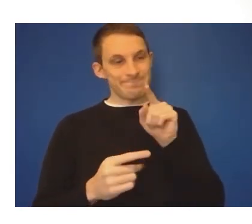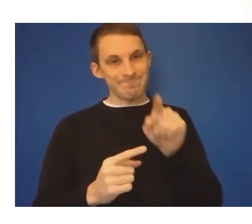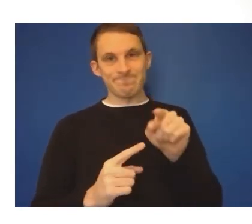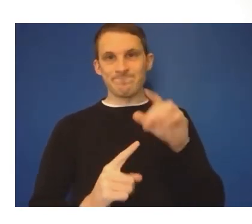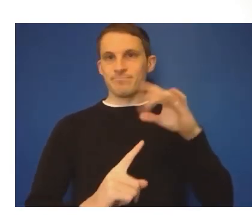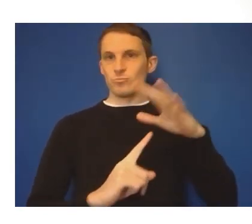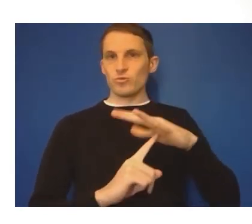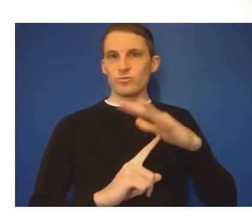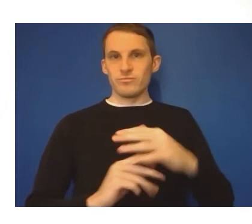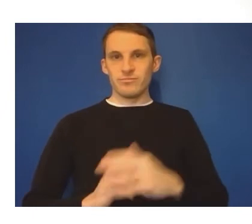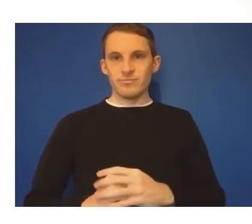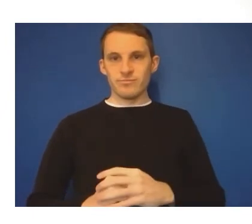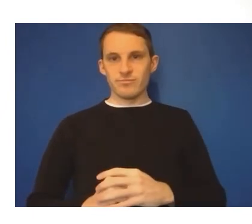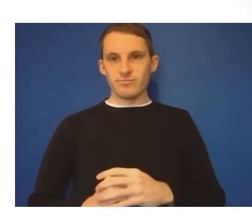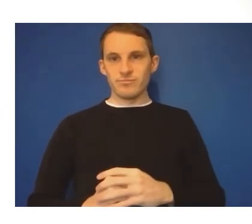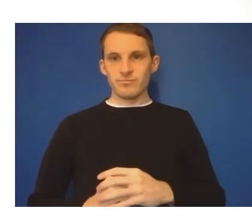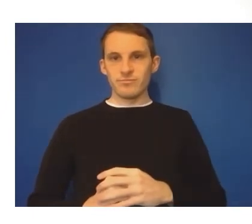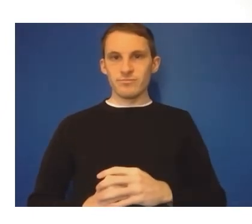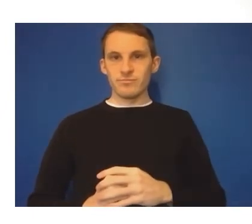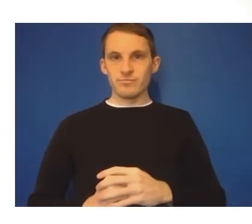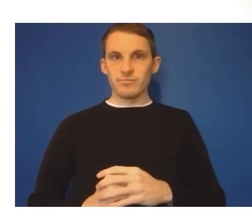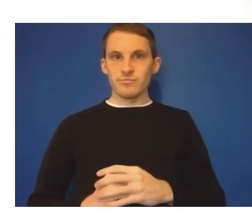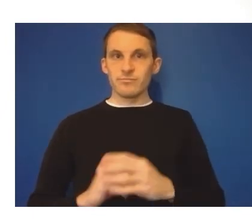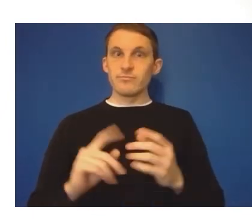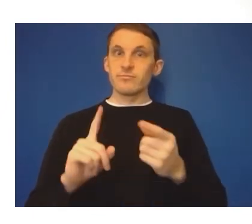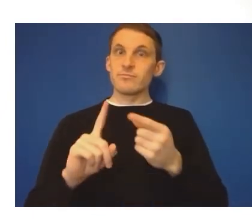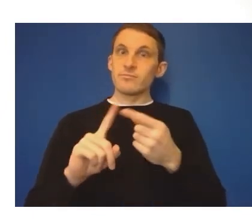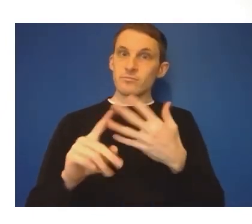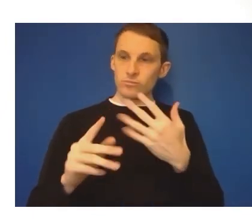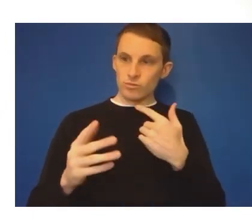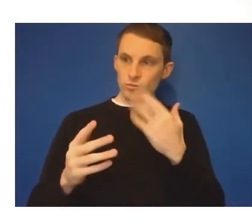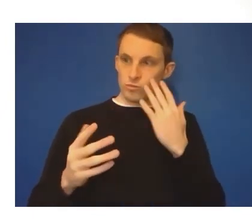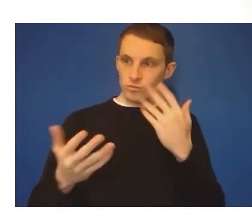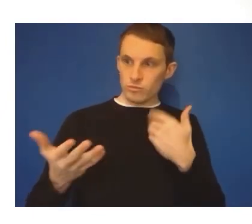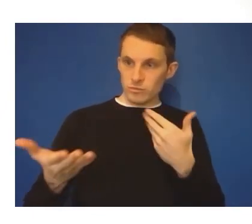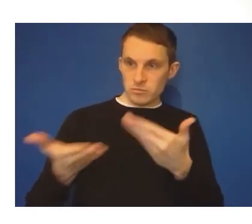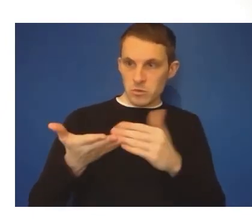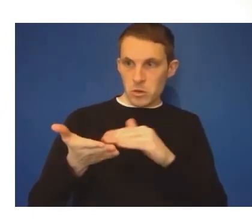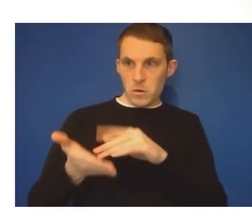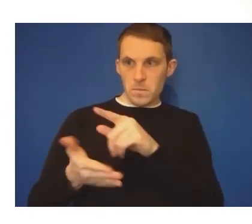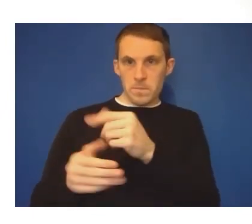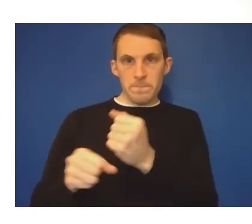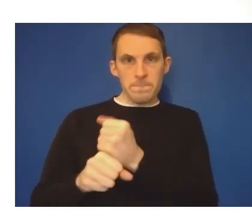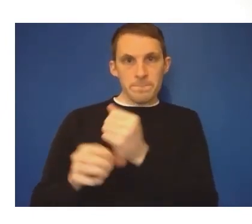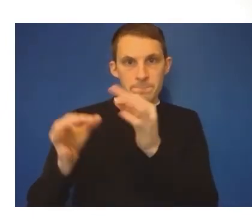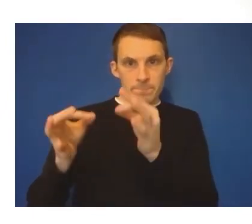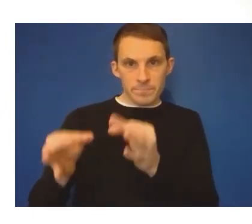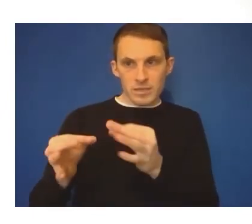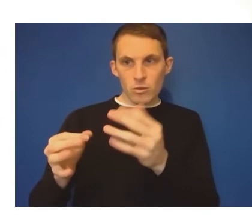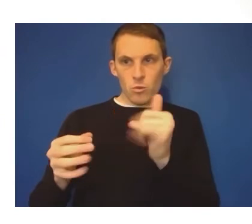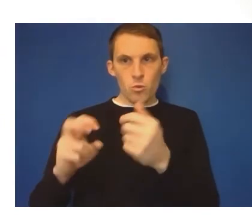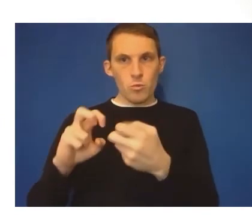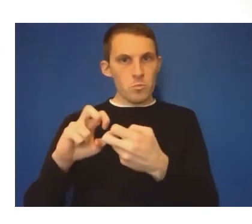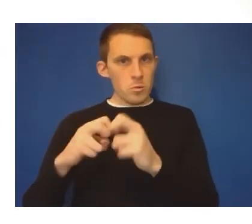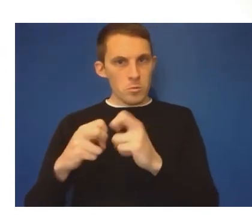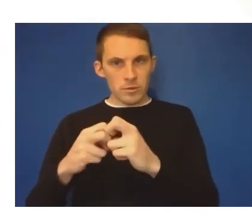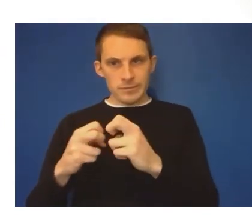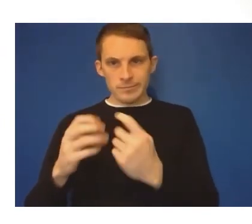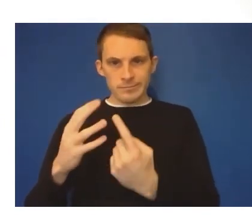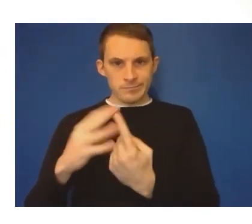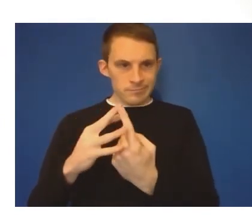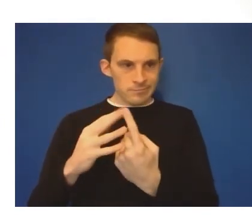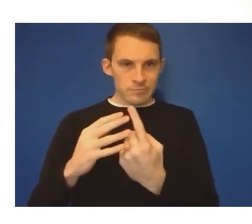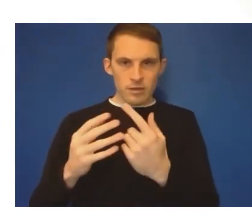particularly in terms of facilitating consumers' decision making and their ability to solve problems if they're having an issue with a service, for